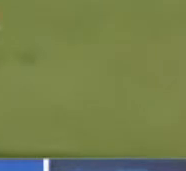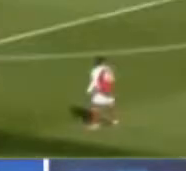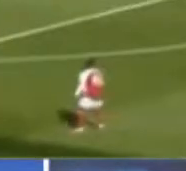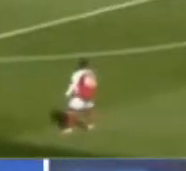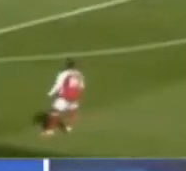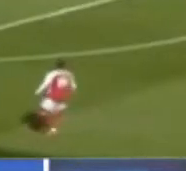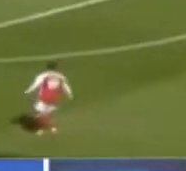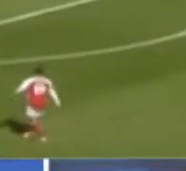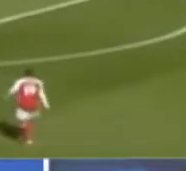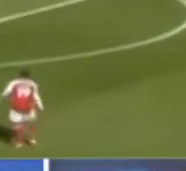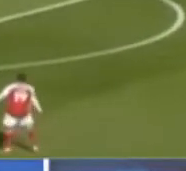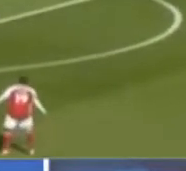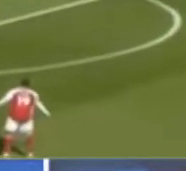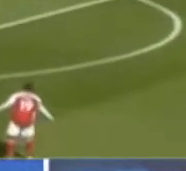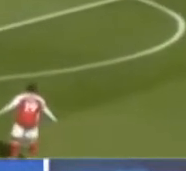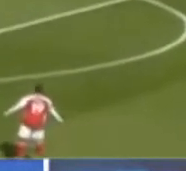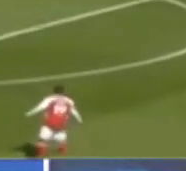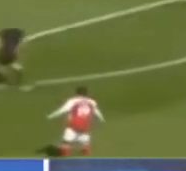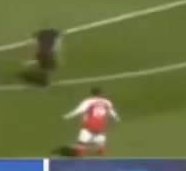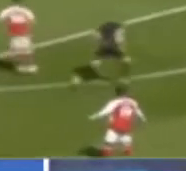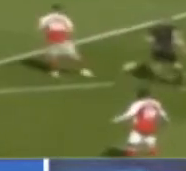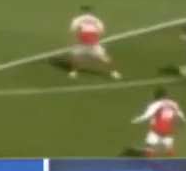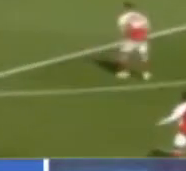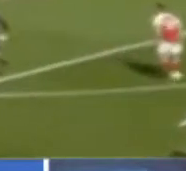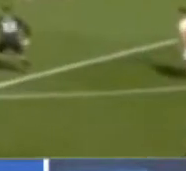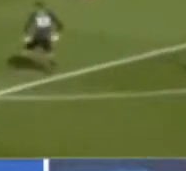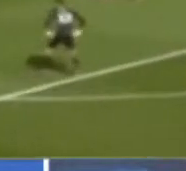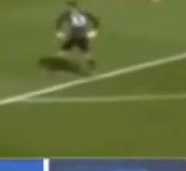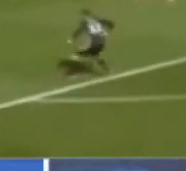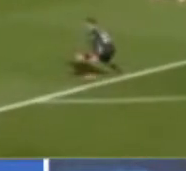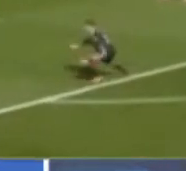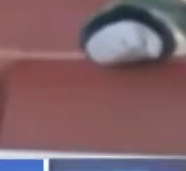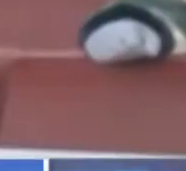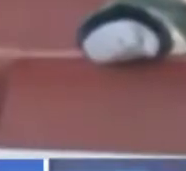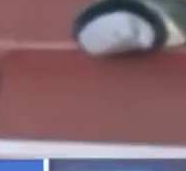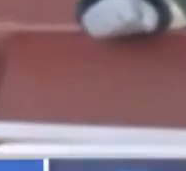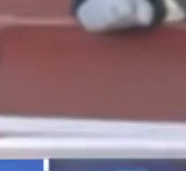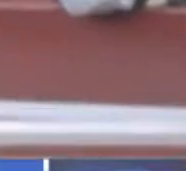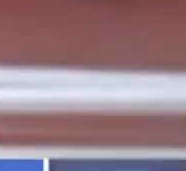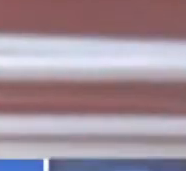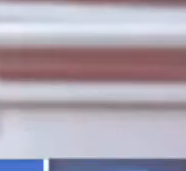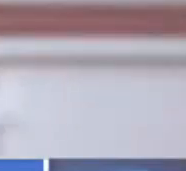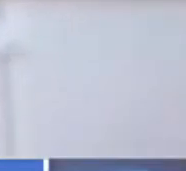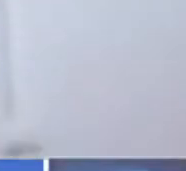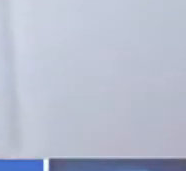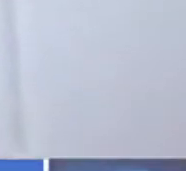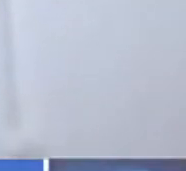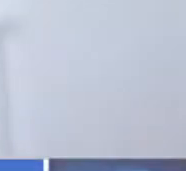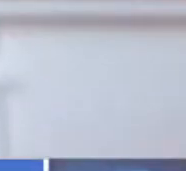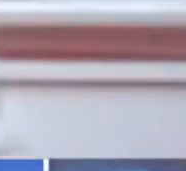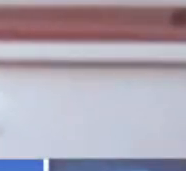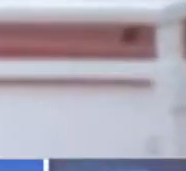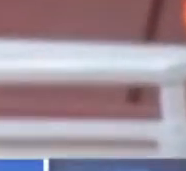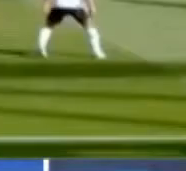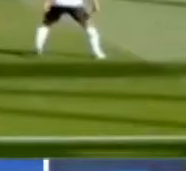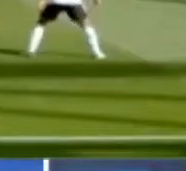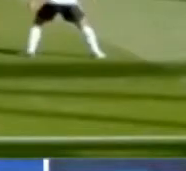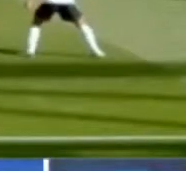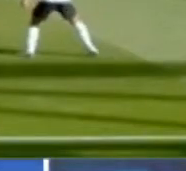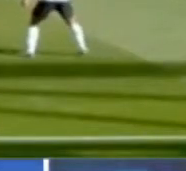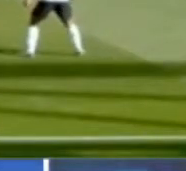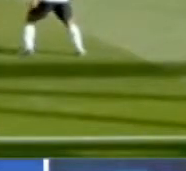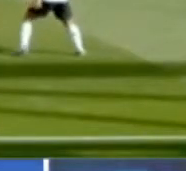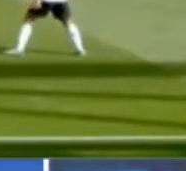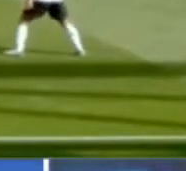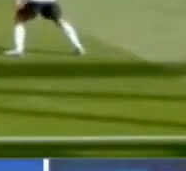Saka with the corner, Ryan with the flick on. Ceballos with a shot and turned in by Nketiah. And Arsenal have